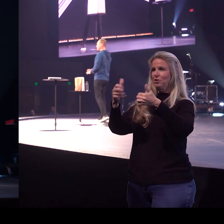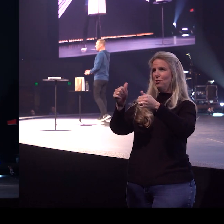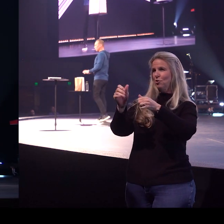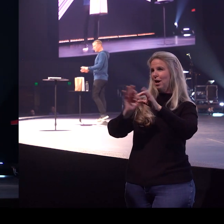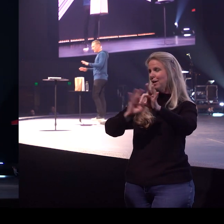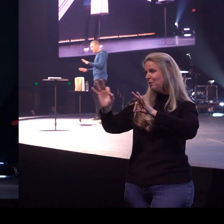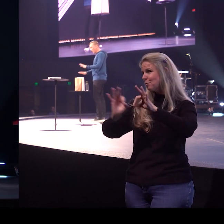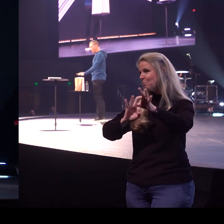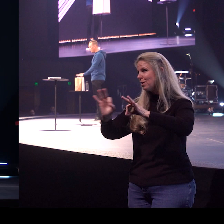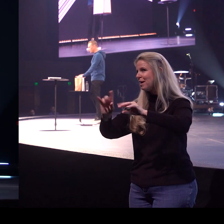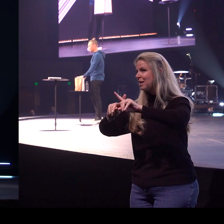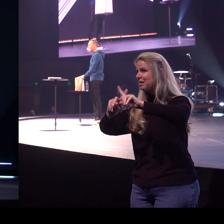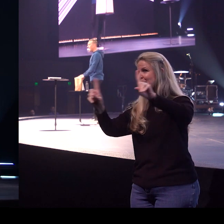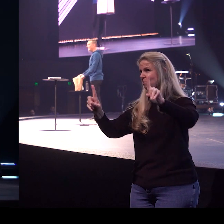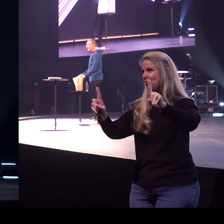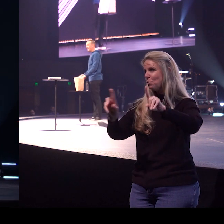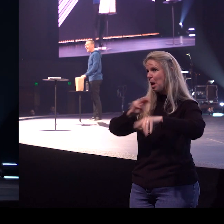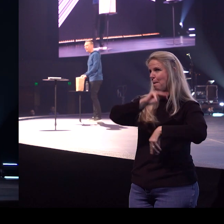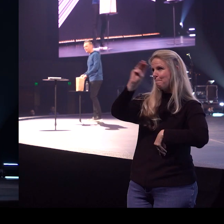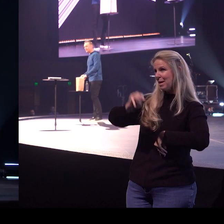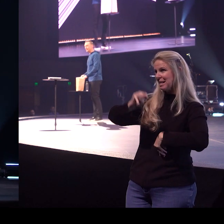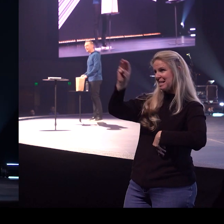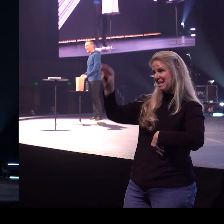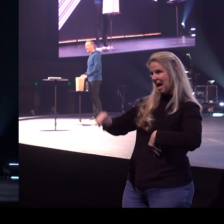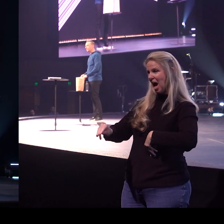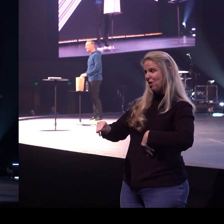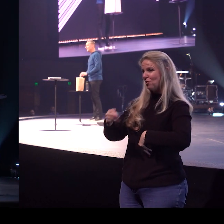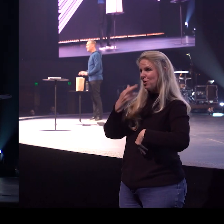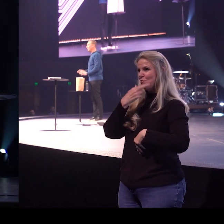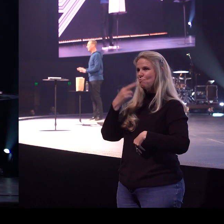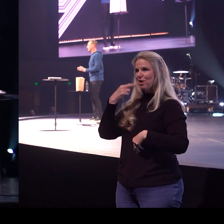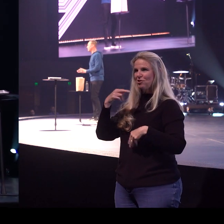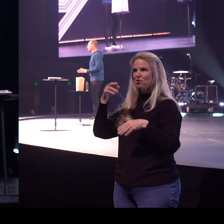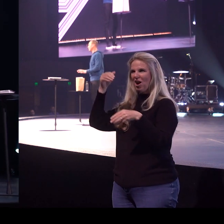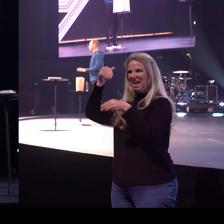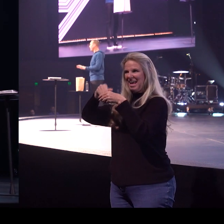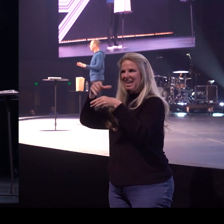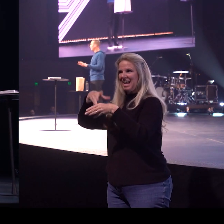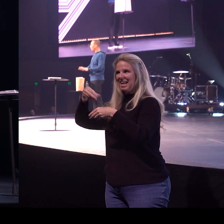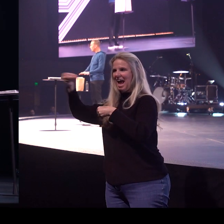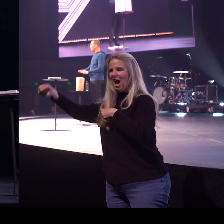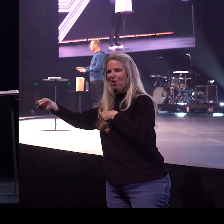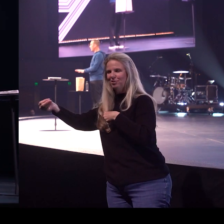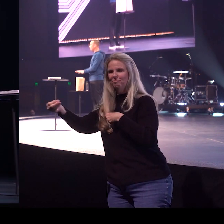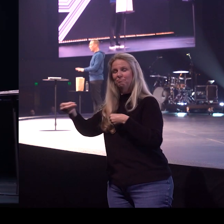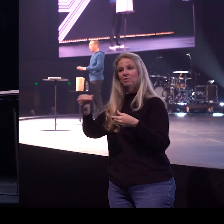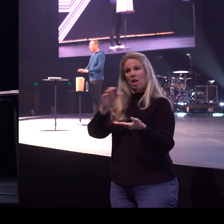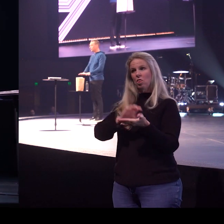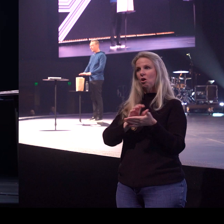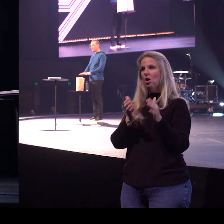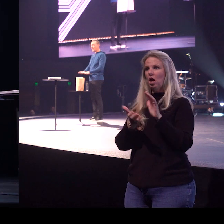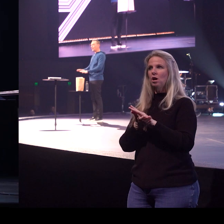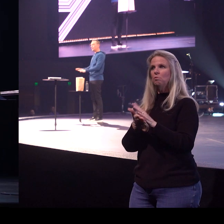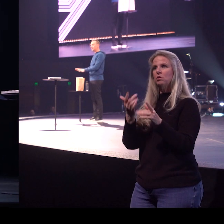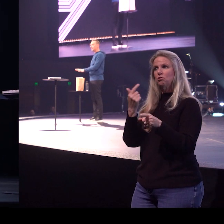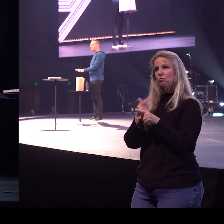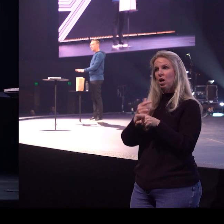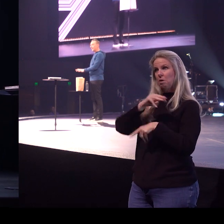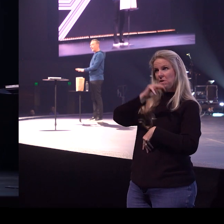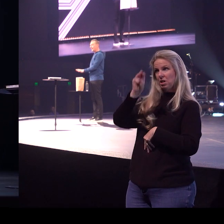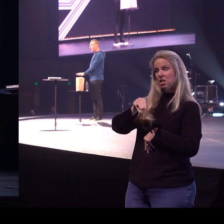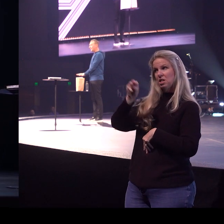difference between McDonald's and In-N-Out, okay? Now, when it comes to their burgers, all right, a burger between